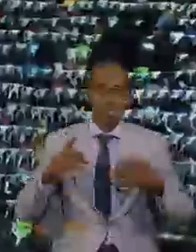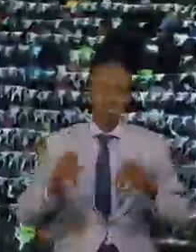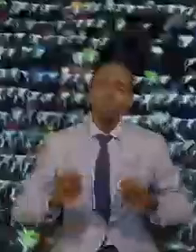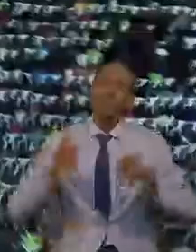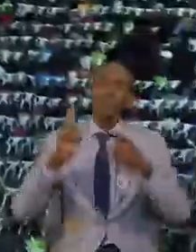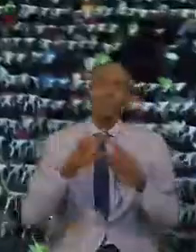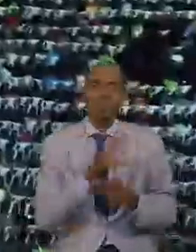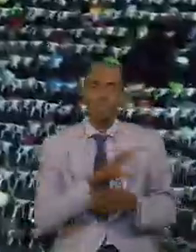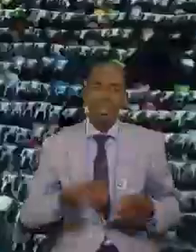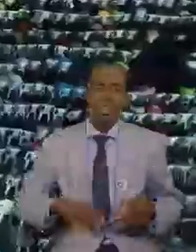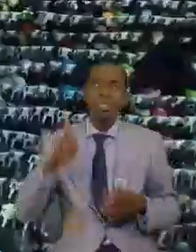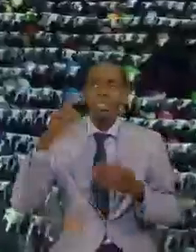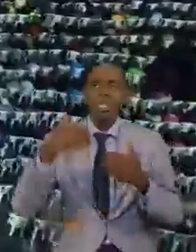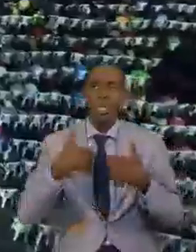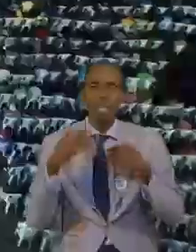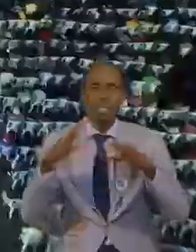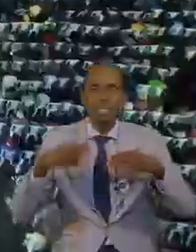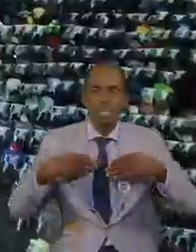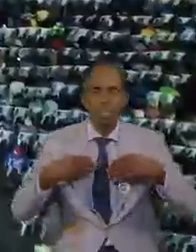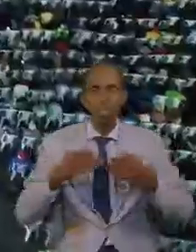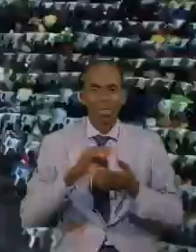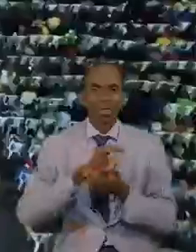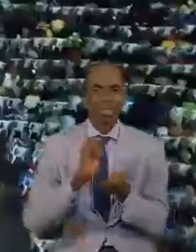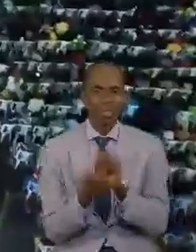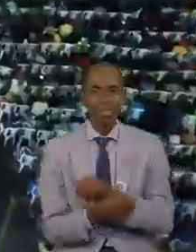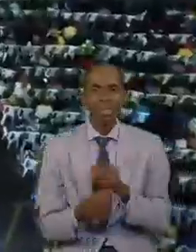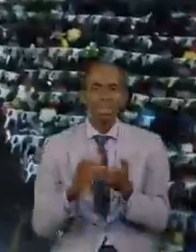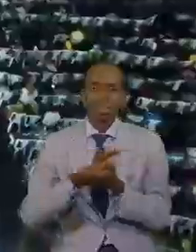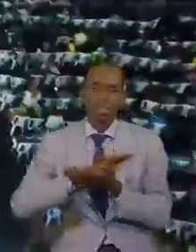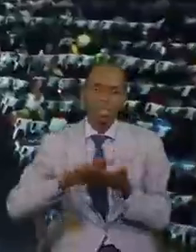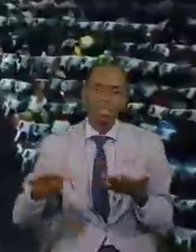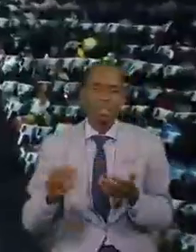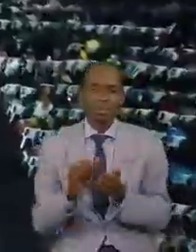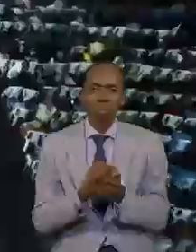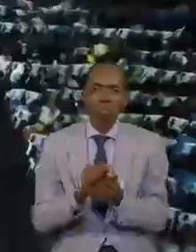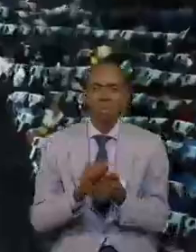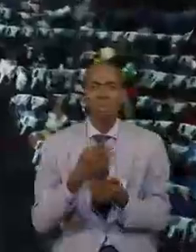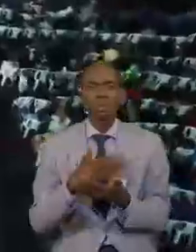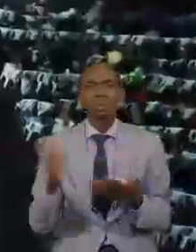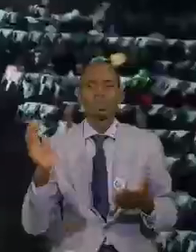has transformed, he has purged, he has cleansed.